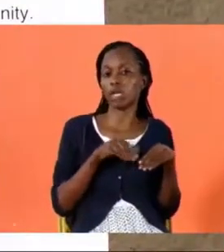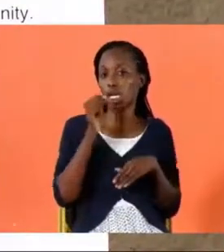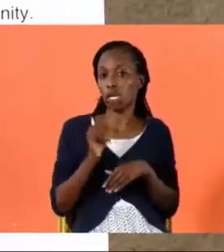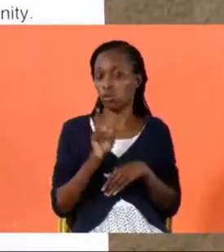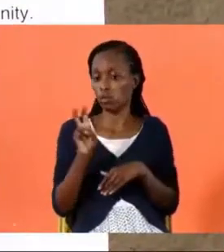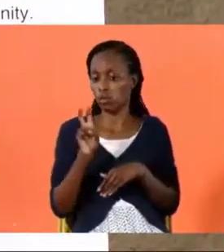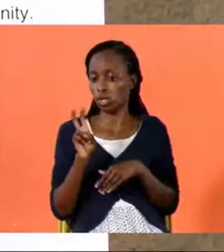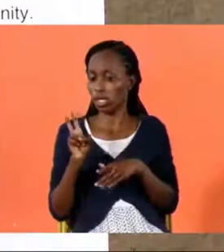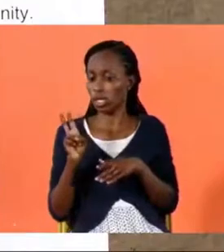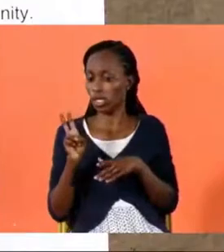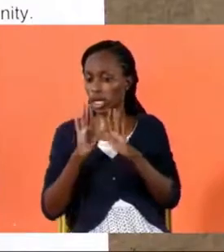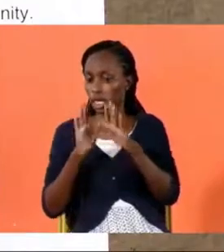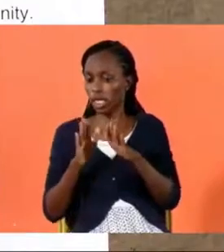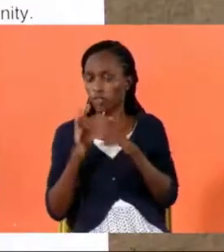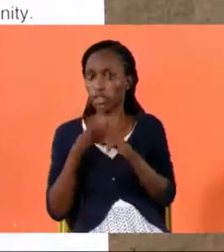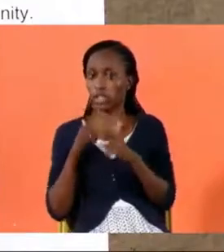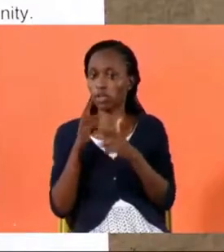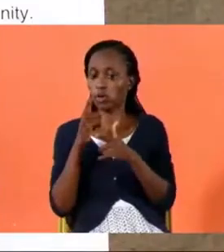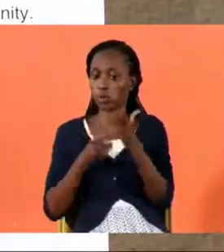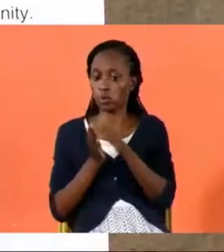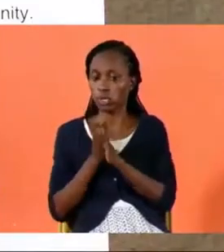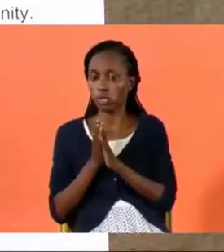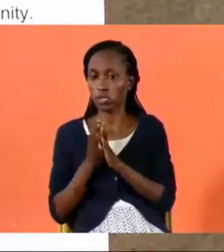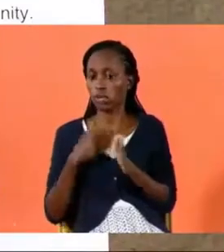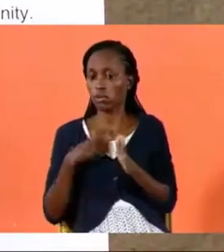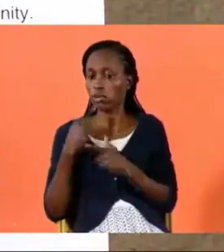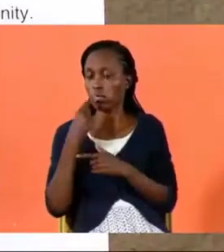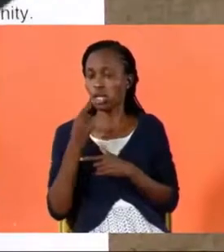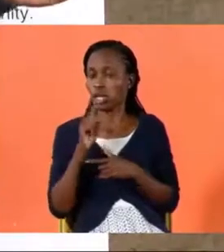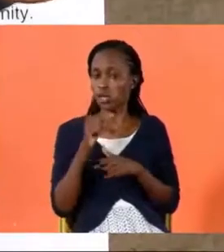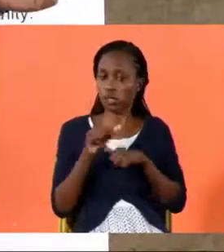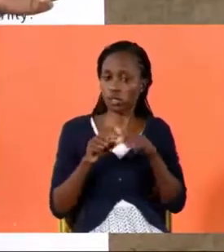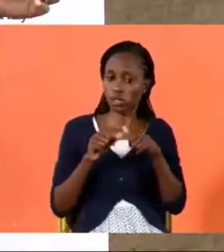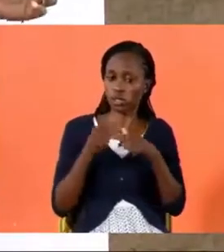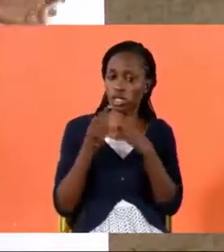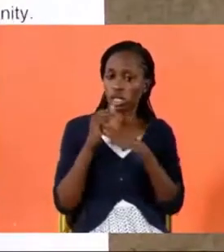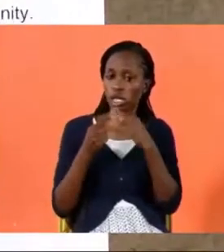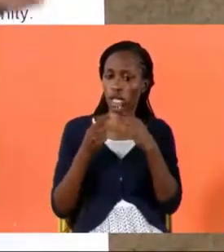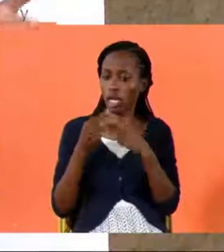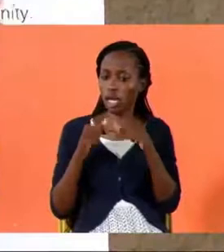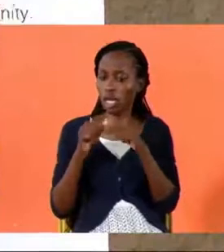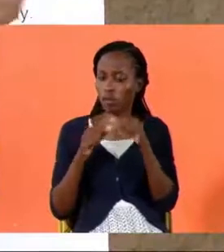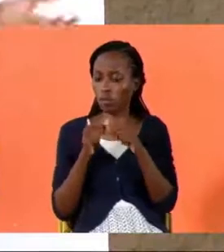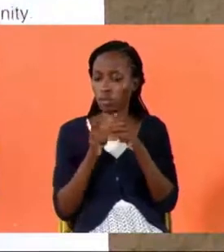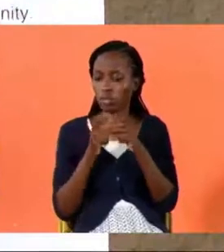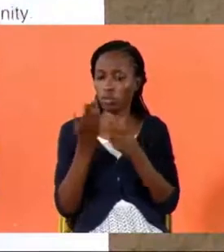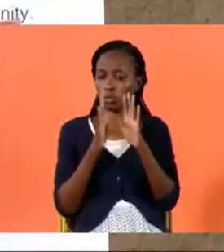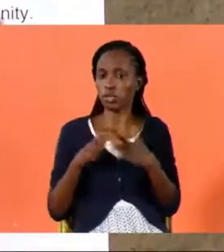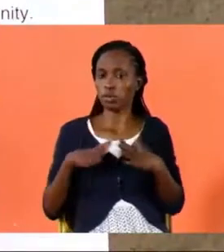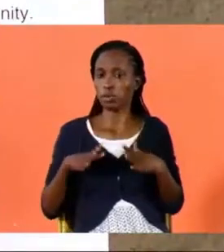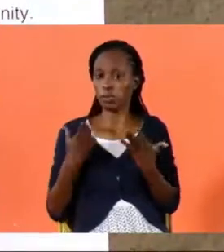at it systemically, what then would the story be to tell? Would it be about these smaller players, perhaps, which is what we